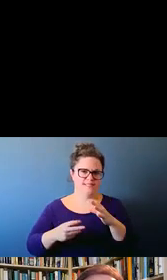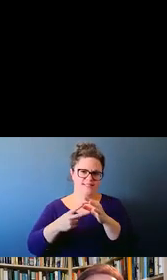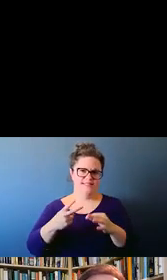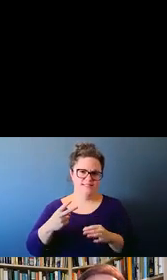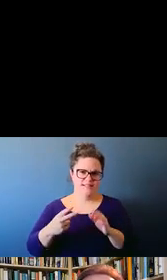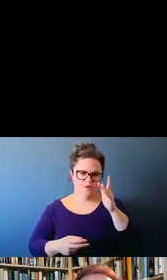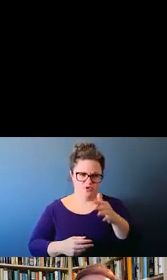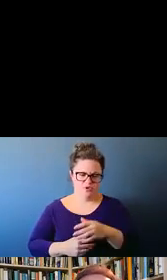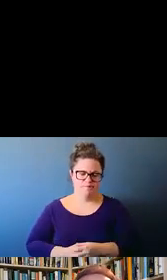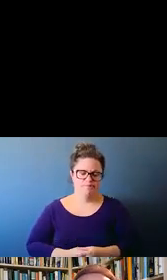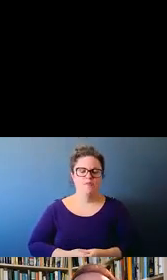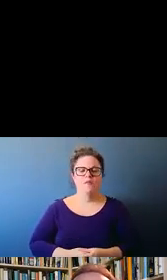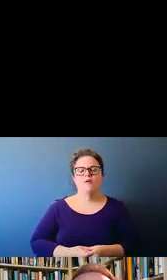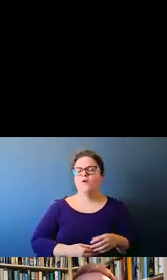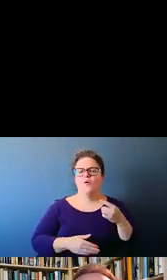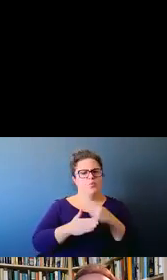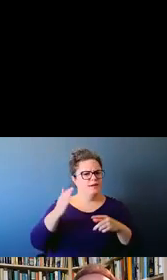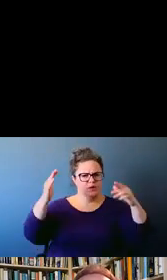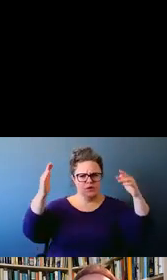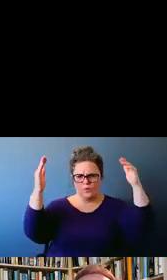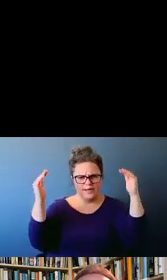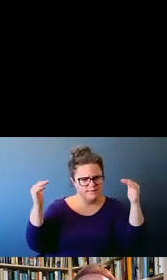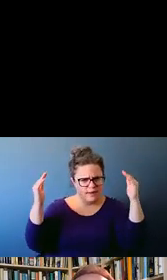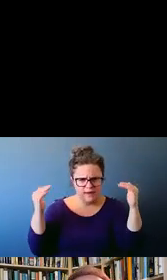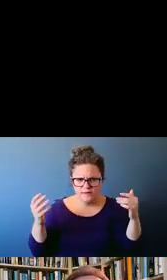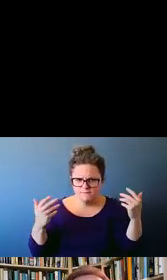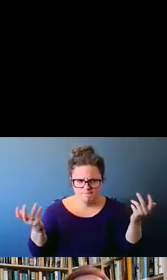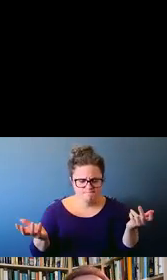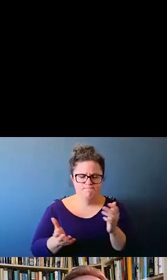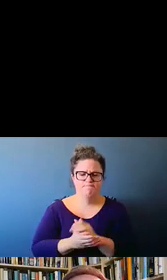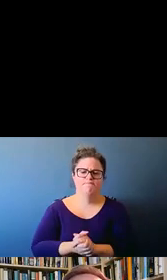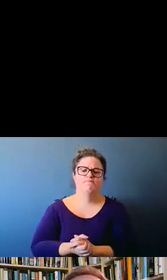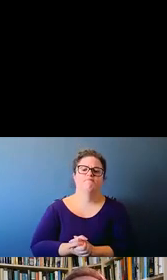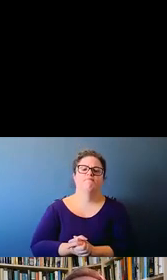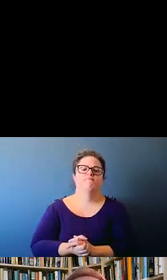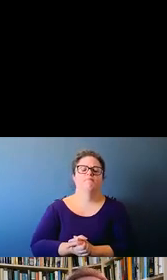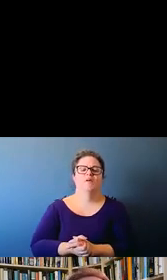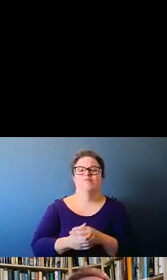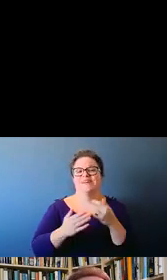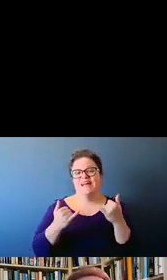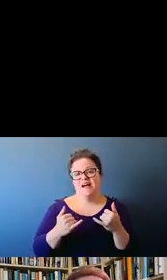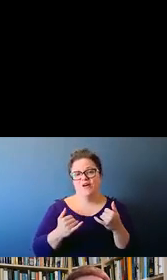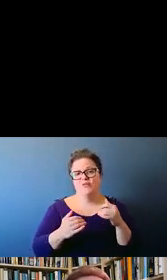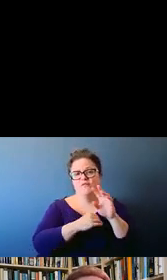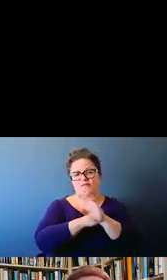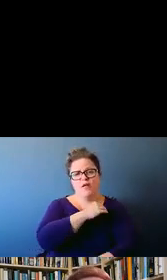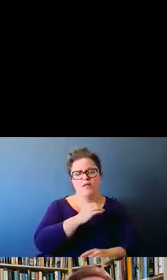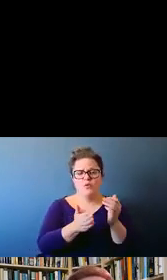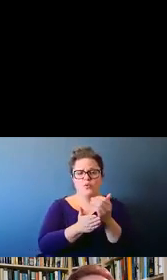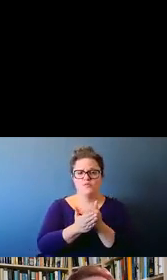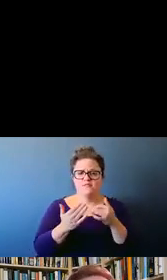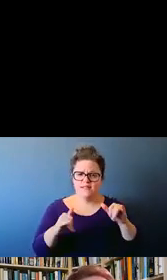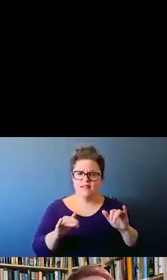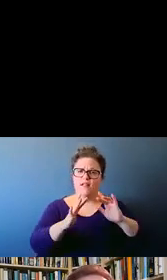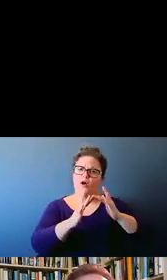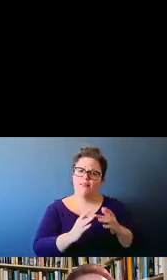let's talk about what to expect. As we're still mostly in a remote learning environment for the fall term, at least